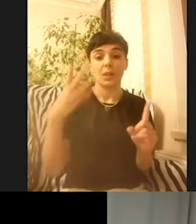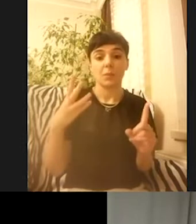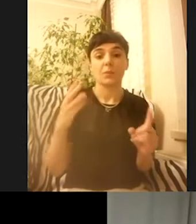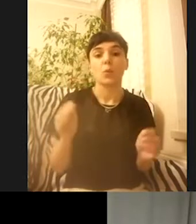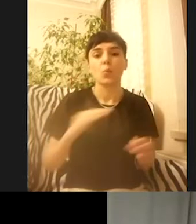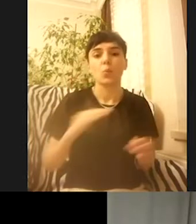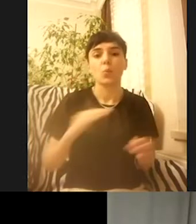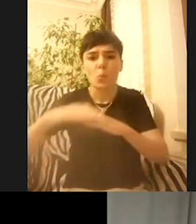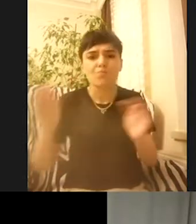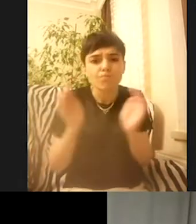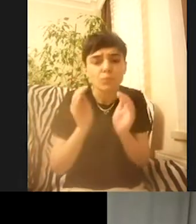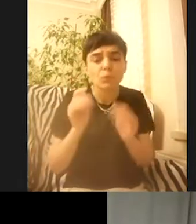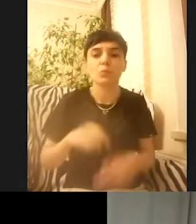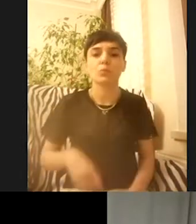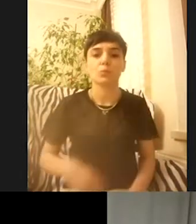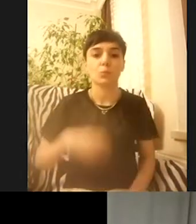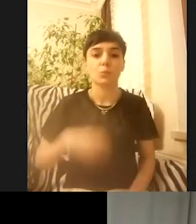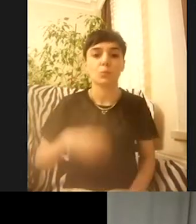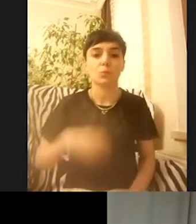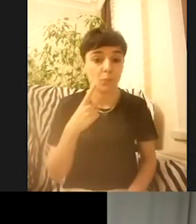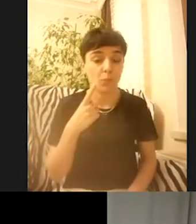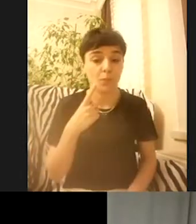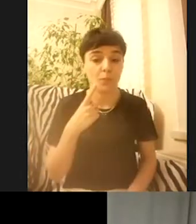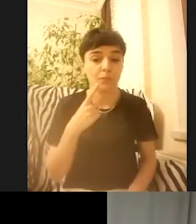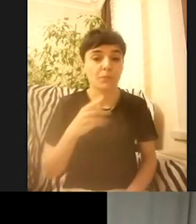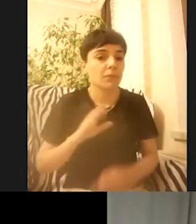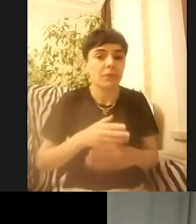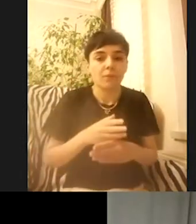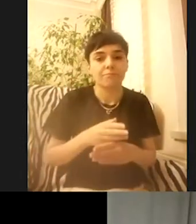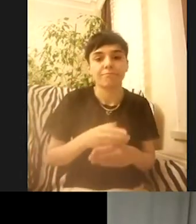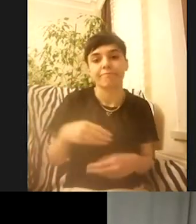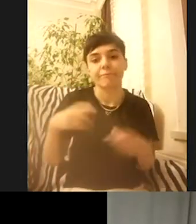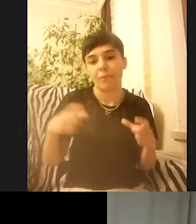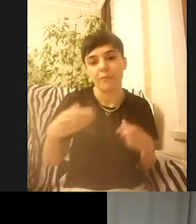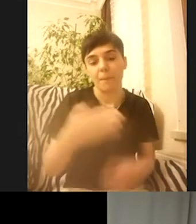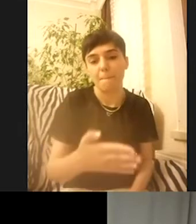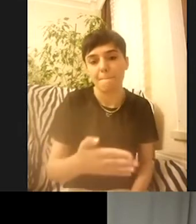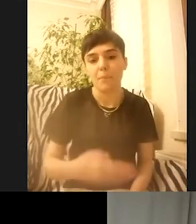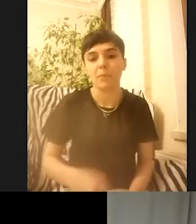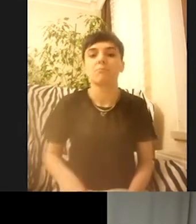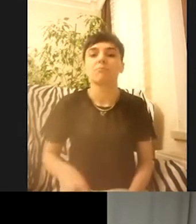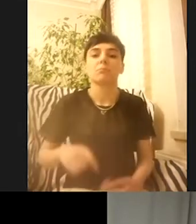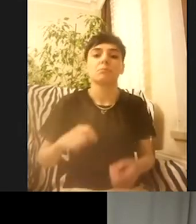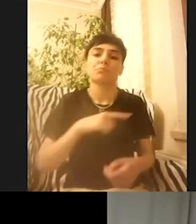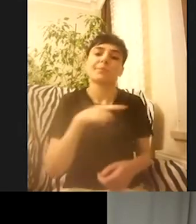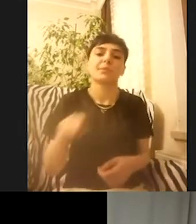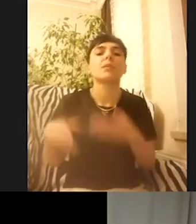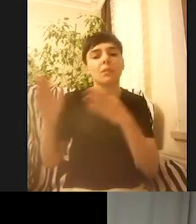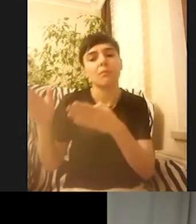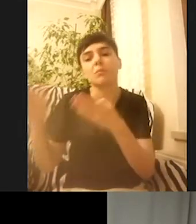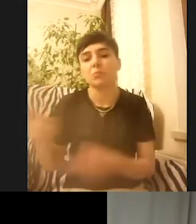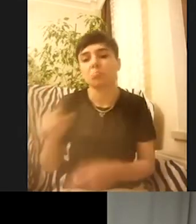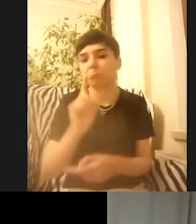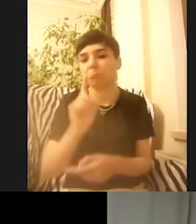not sustainable. They don't really operate this sustainability principle when it comes to other clubs. But when it comes to LGBT clubs,